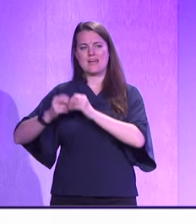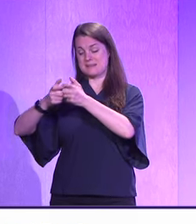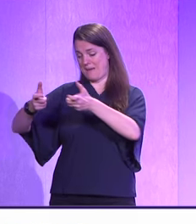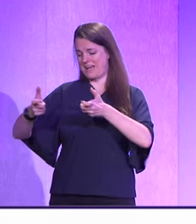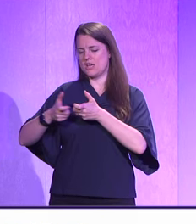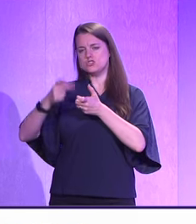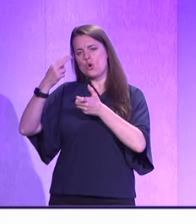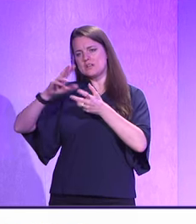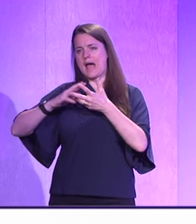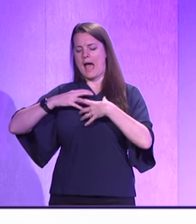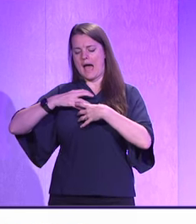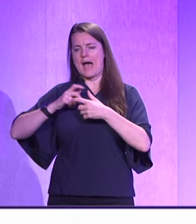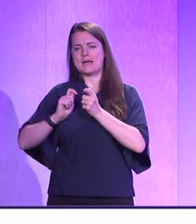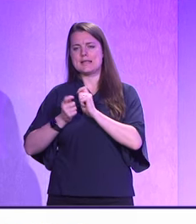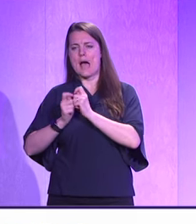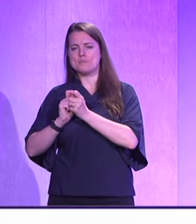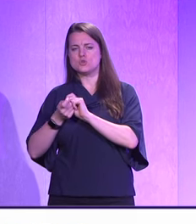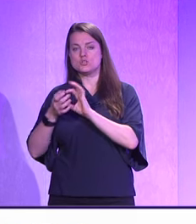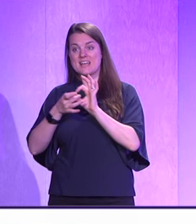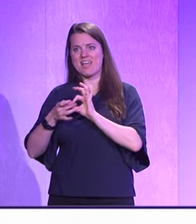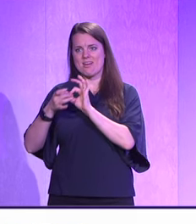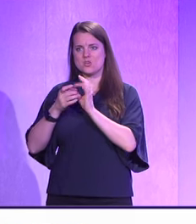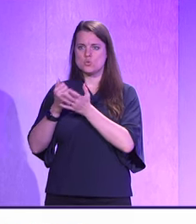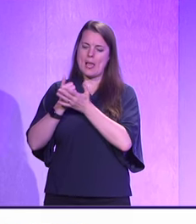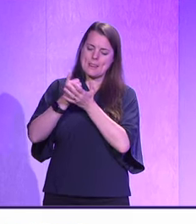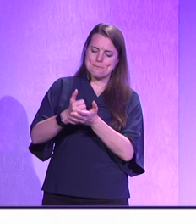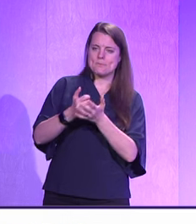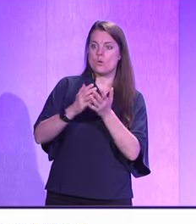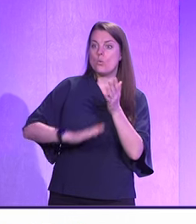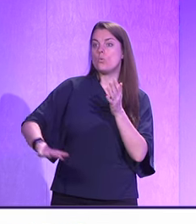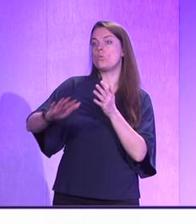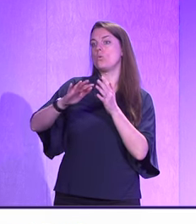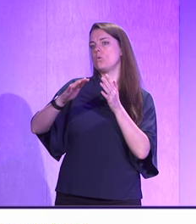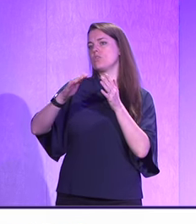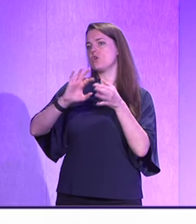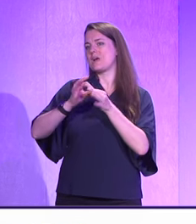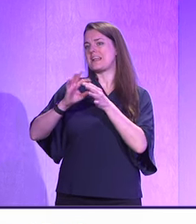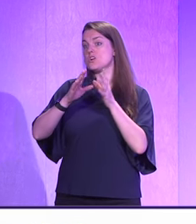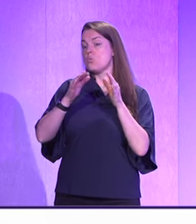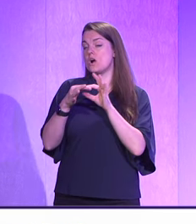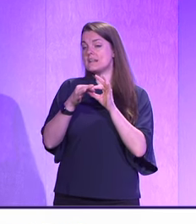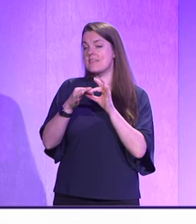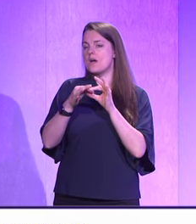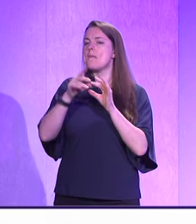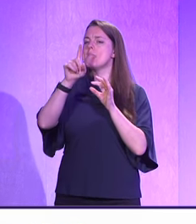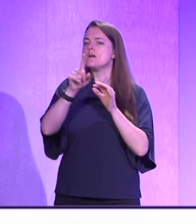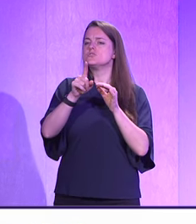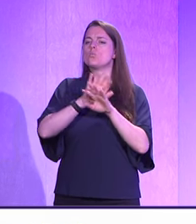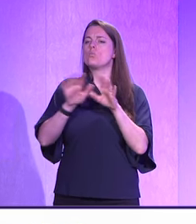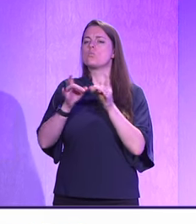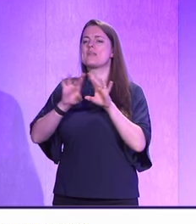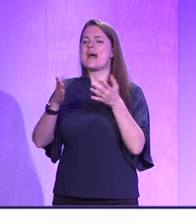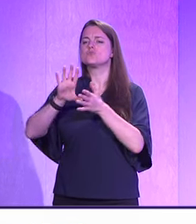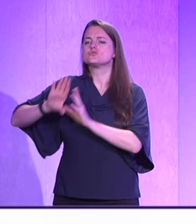Together to help create alignment and trust and engagement across your organization whilst delivering at pace with fast flow. We're not trying to slow things down.